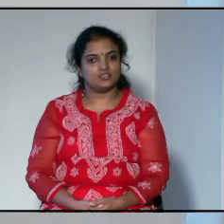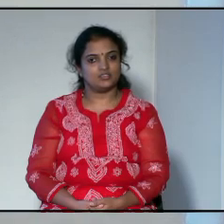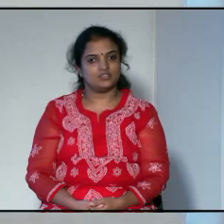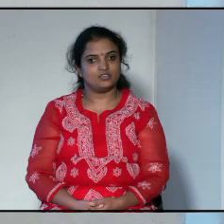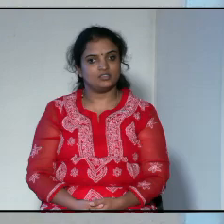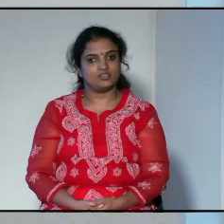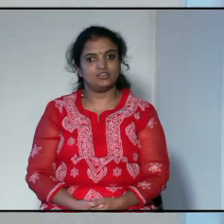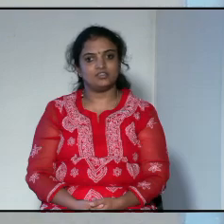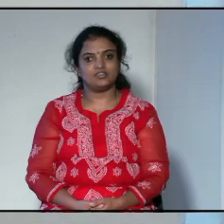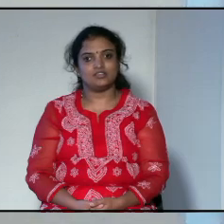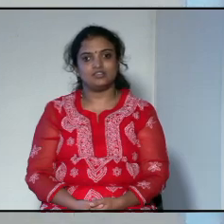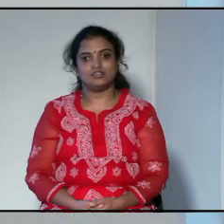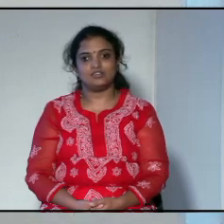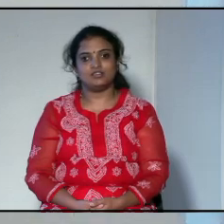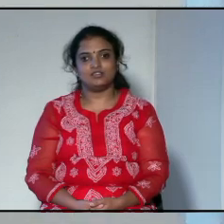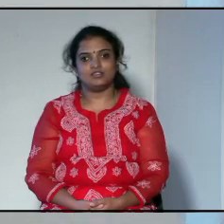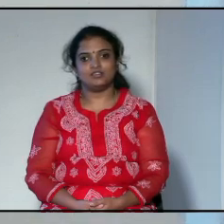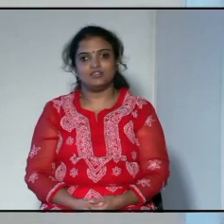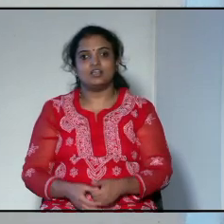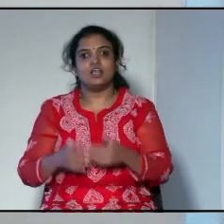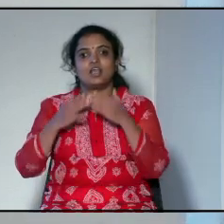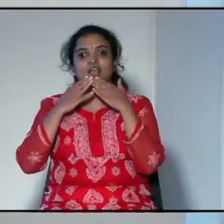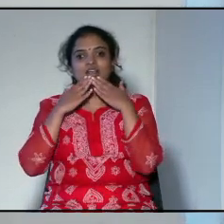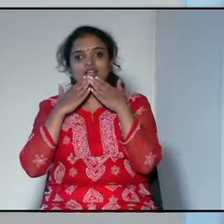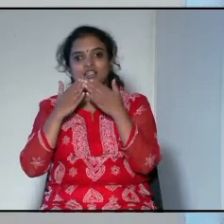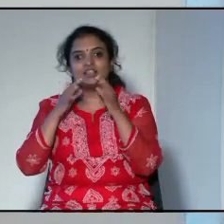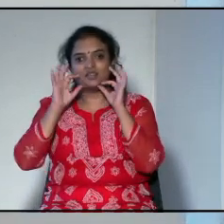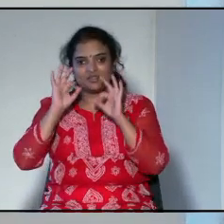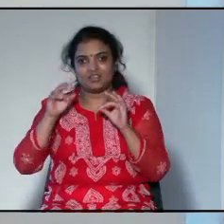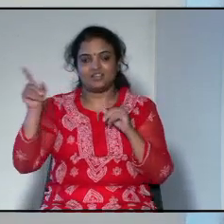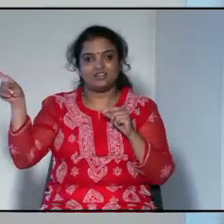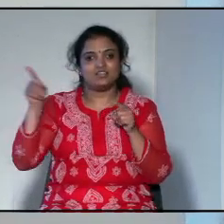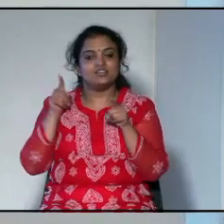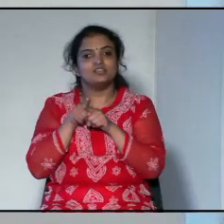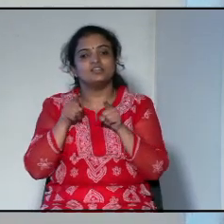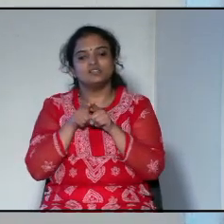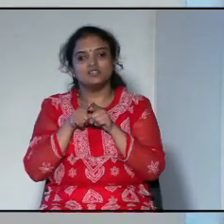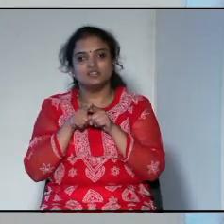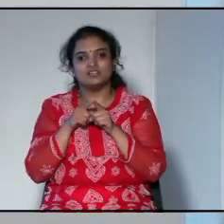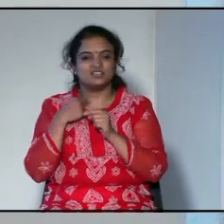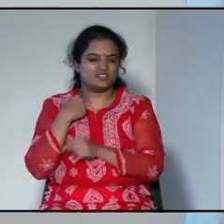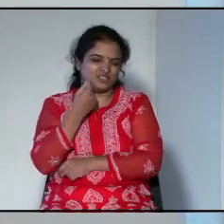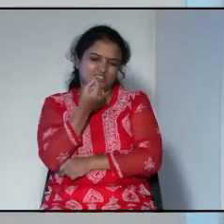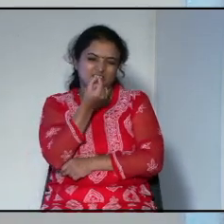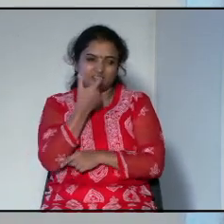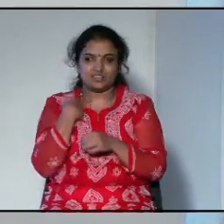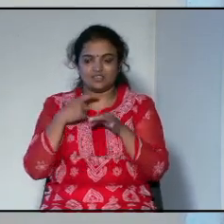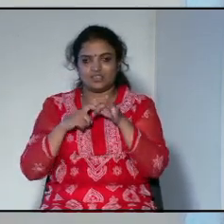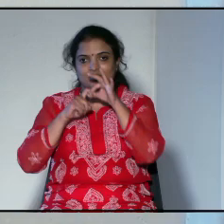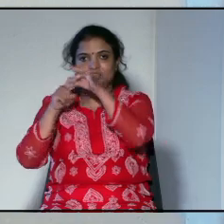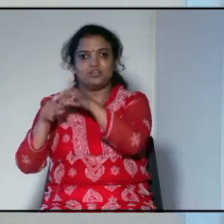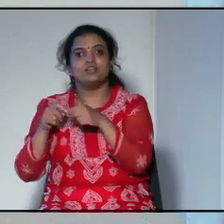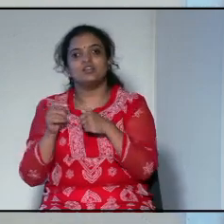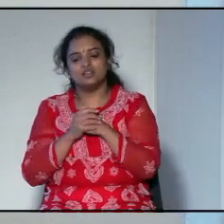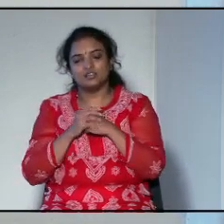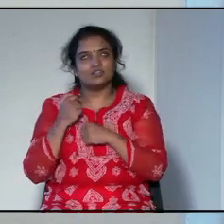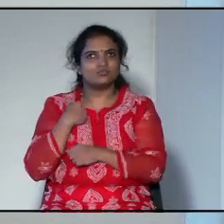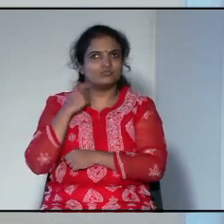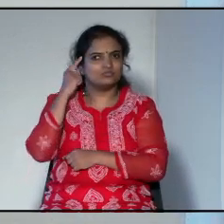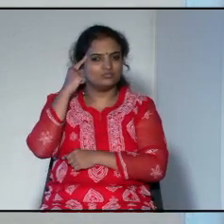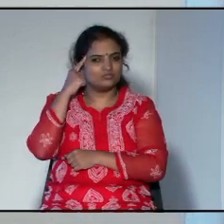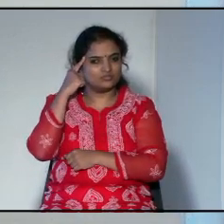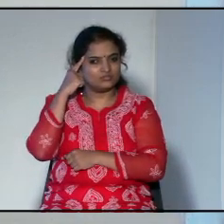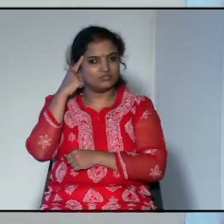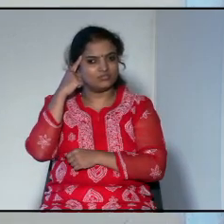Hello. Hi, yes. Thank you so much. That was amazing. I had a quick question. I was wondering whether